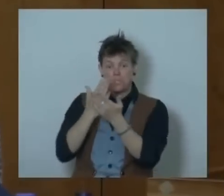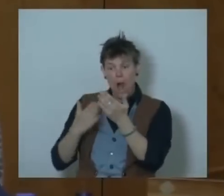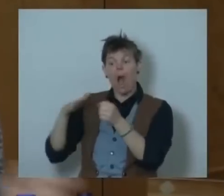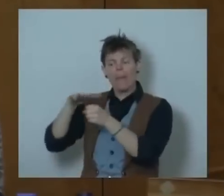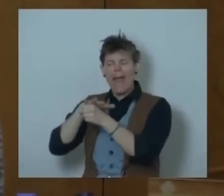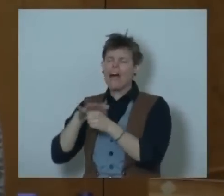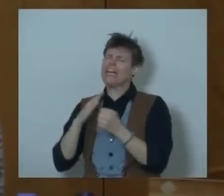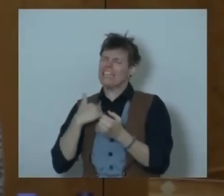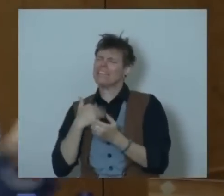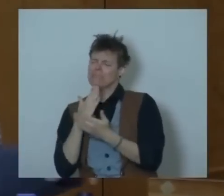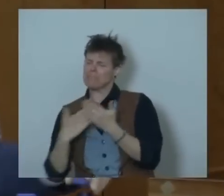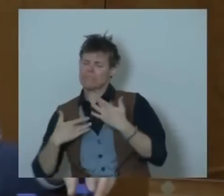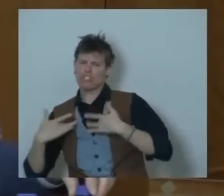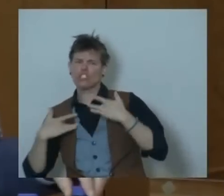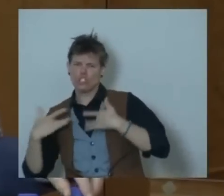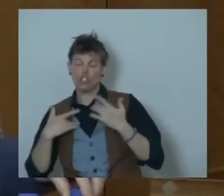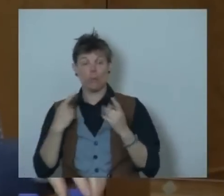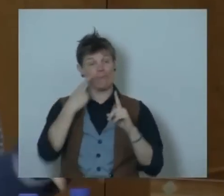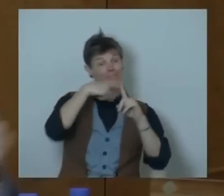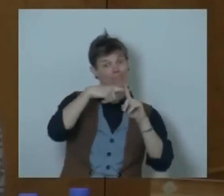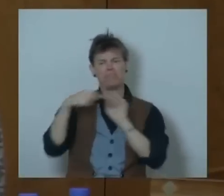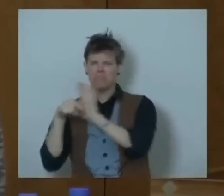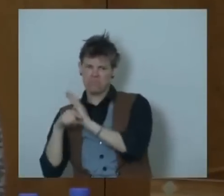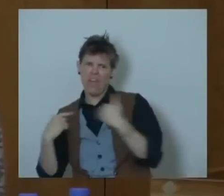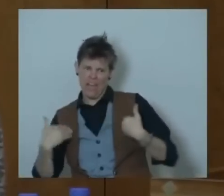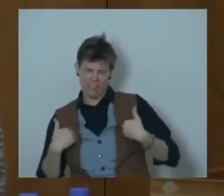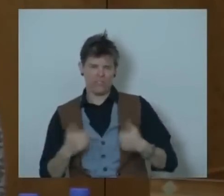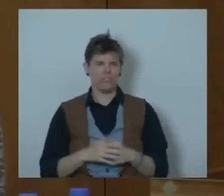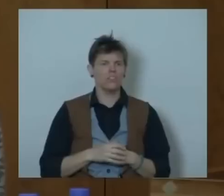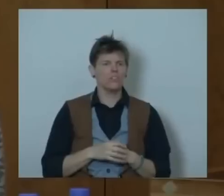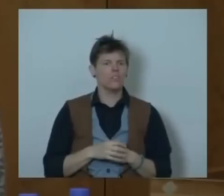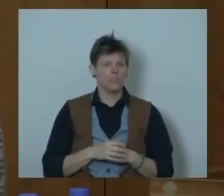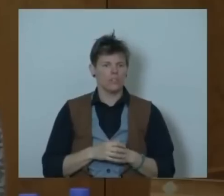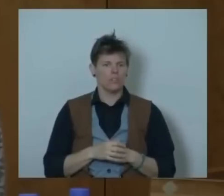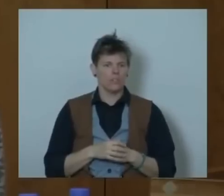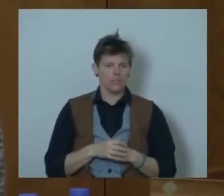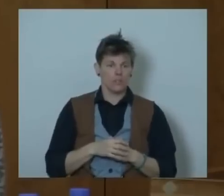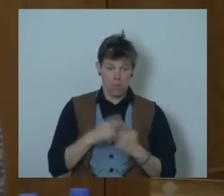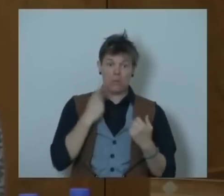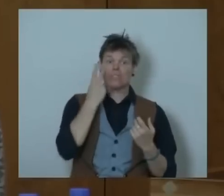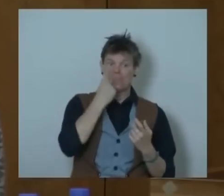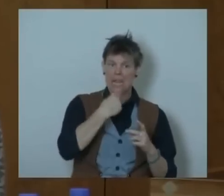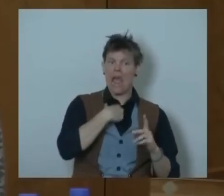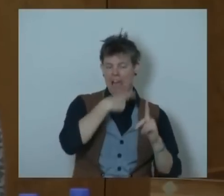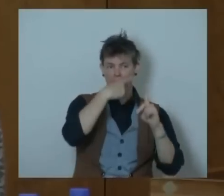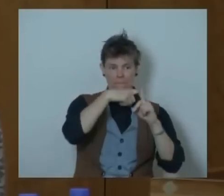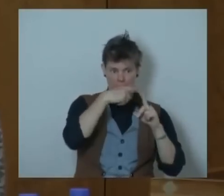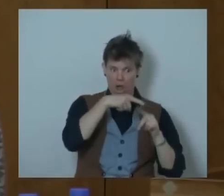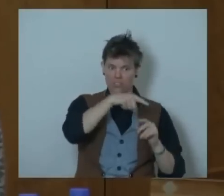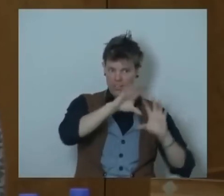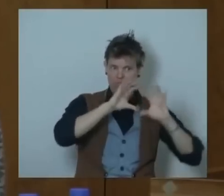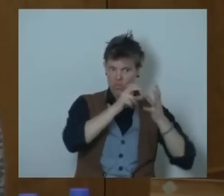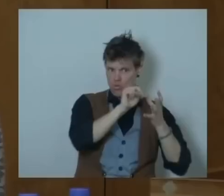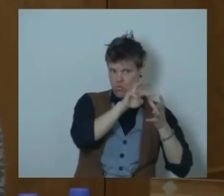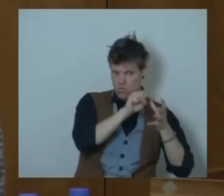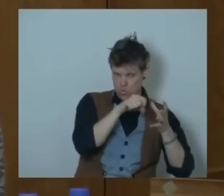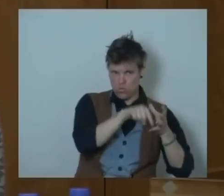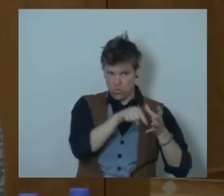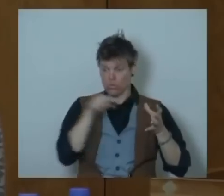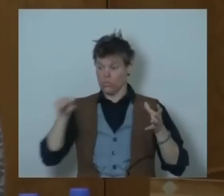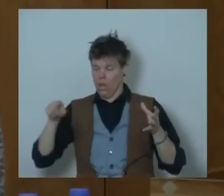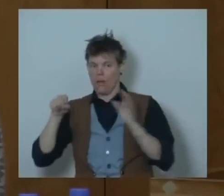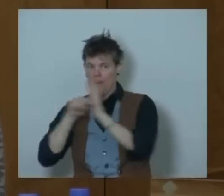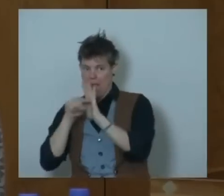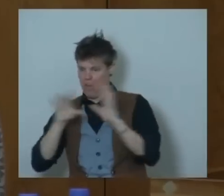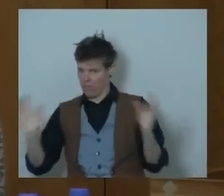And hopefully we'll be able to see both and understand both, and we can hold both of those in front of us as we make